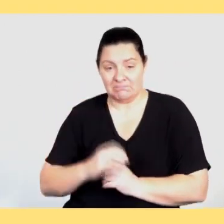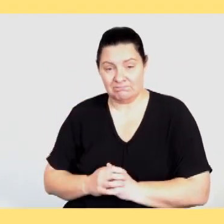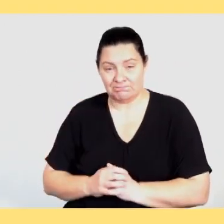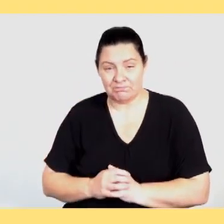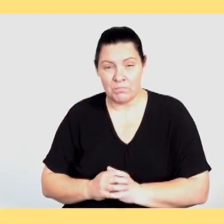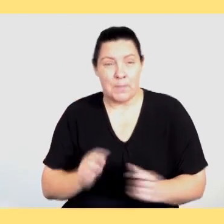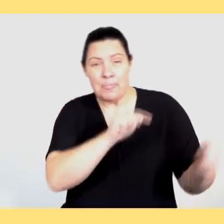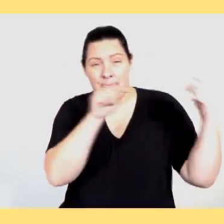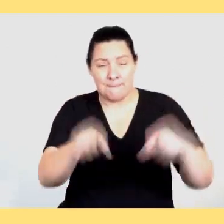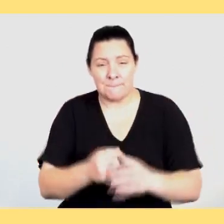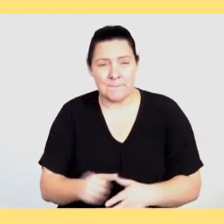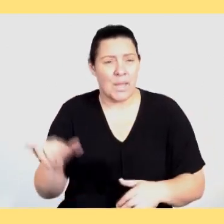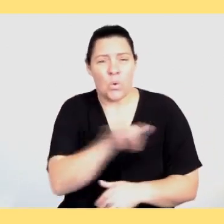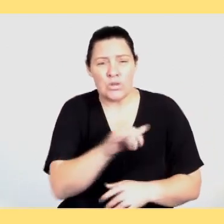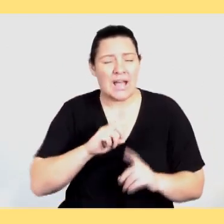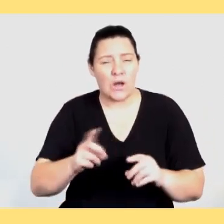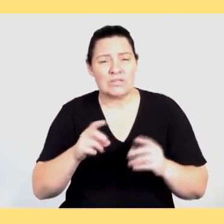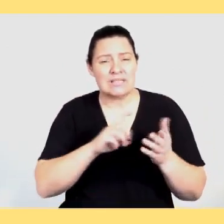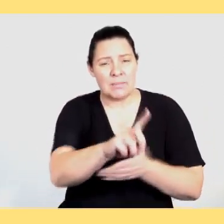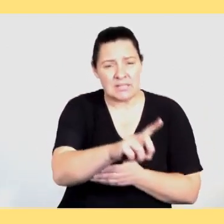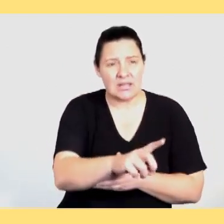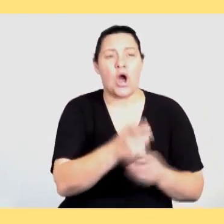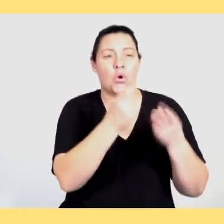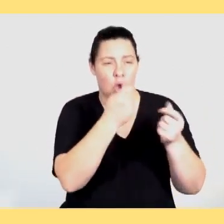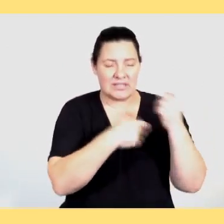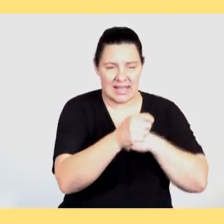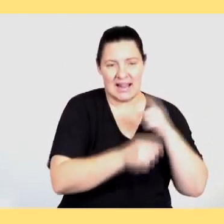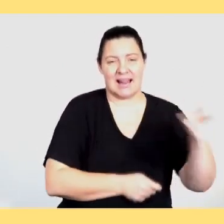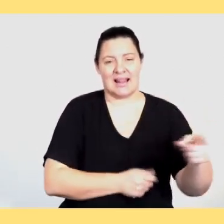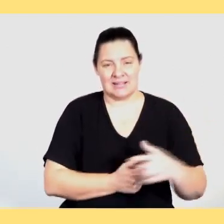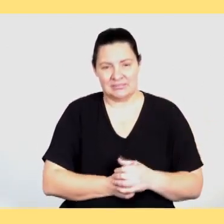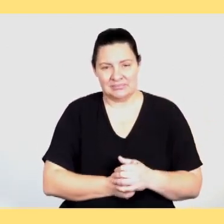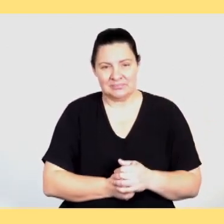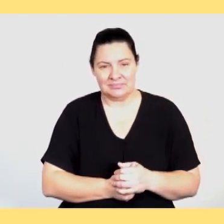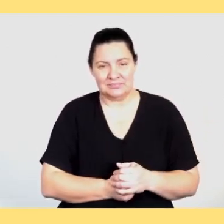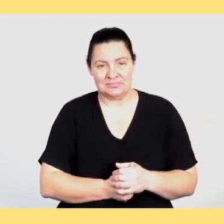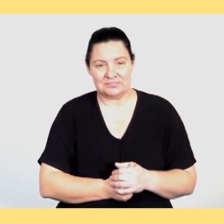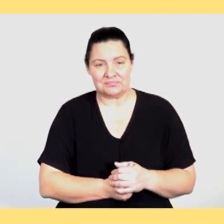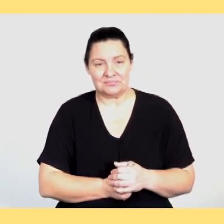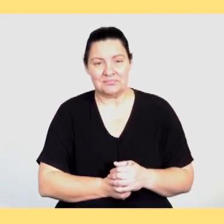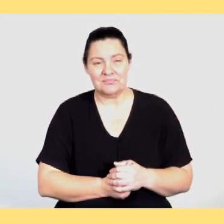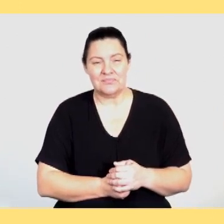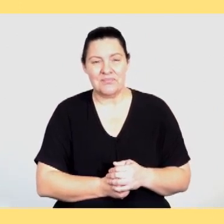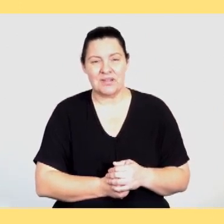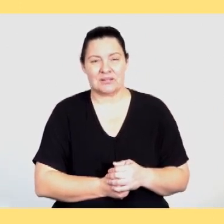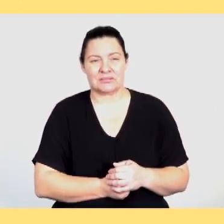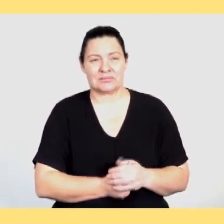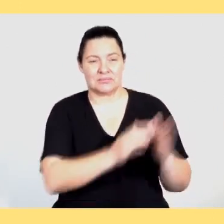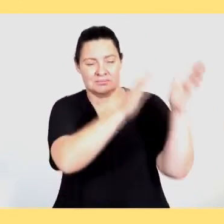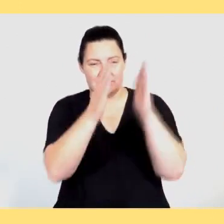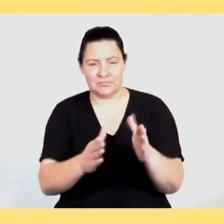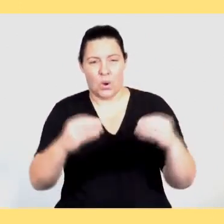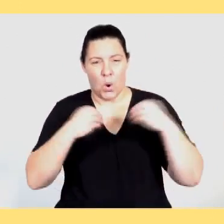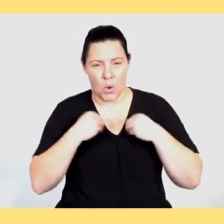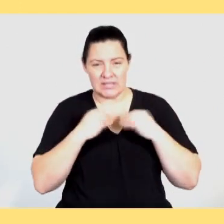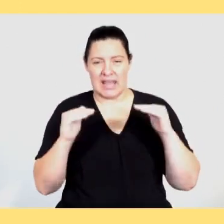7,360. So when I come here, which account am I debiting? Cost of sales. Cost of sales, I'm coming